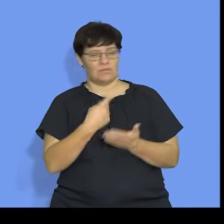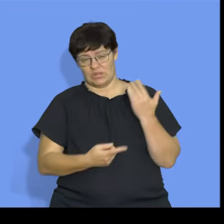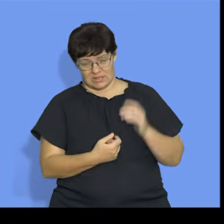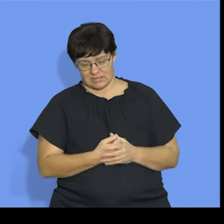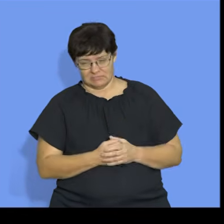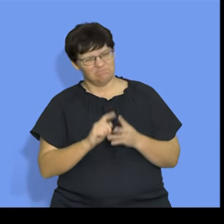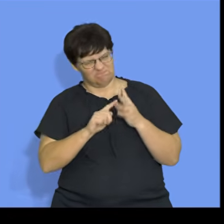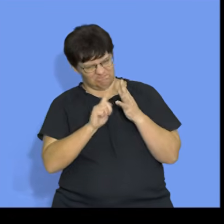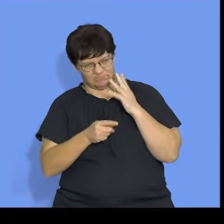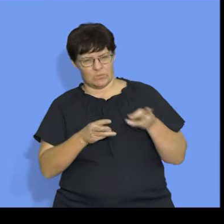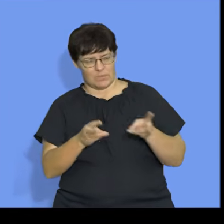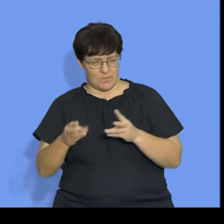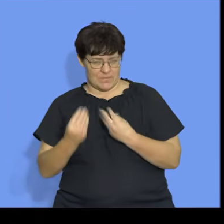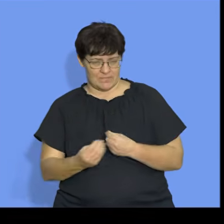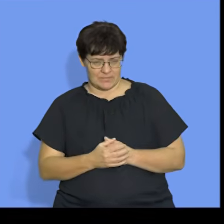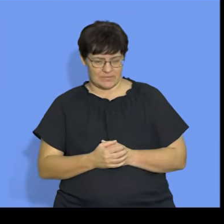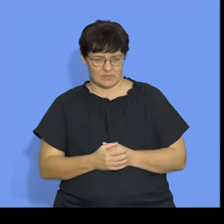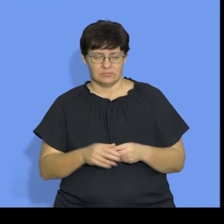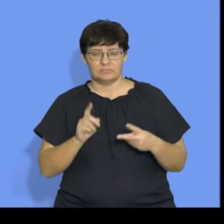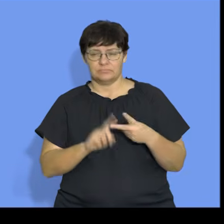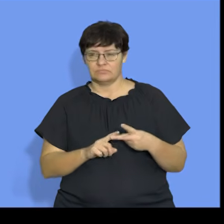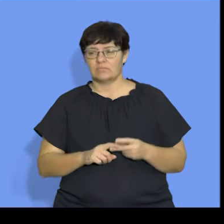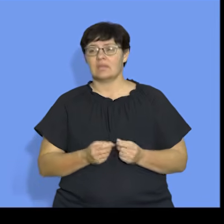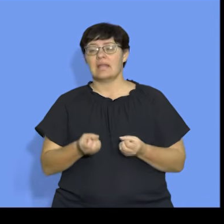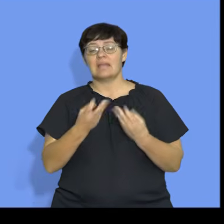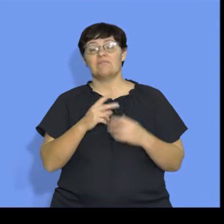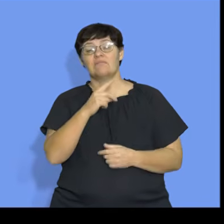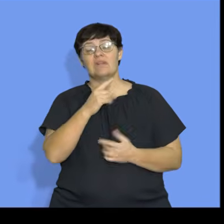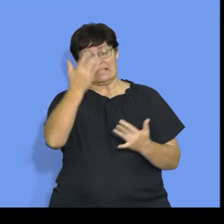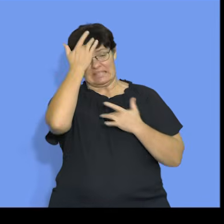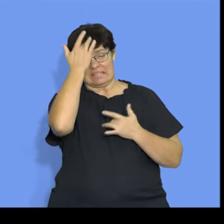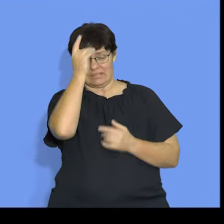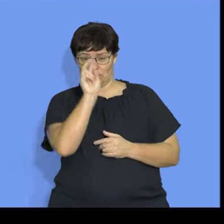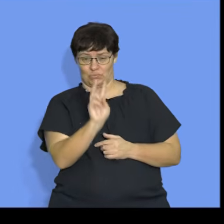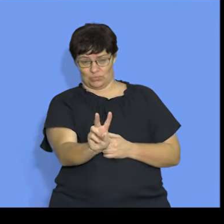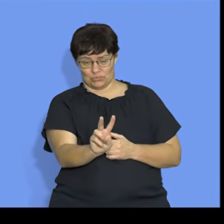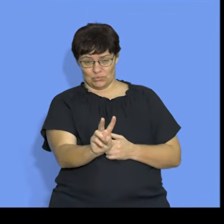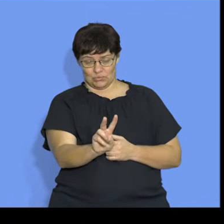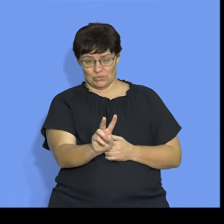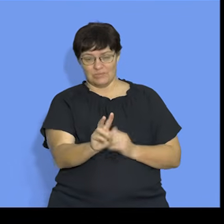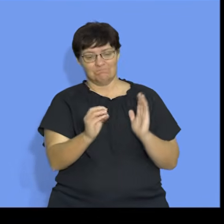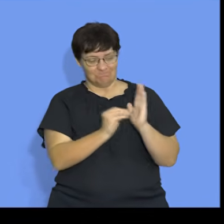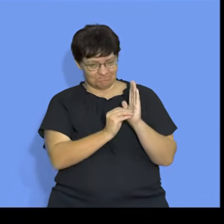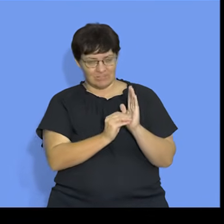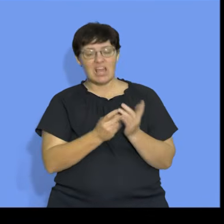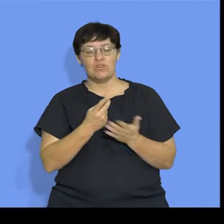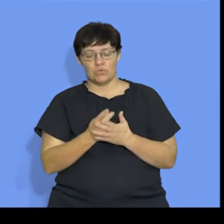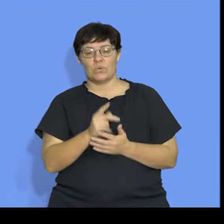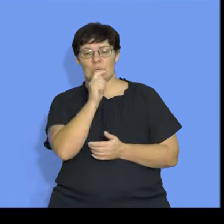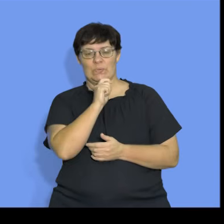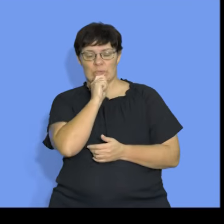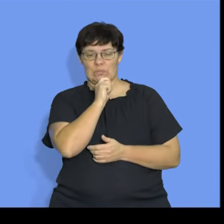these antibiotics. Name 2 diseases that can be treated by